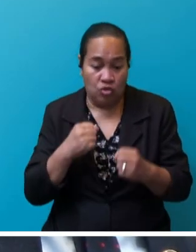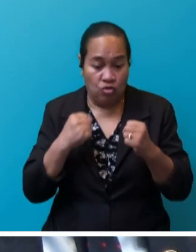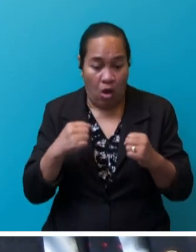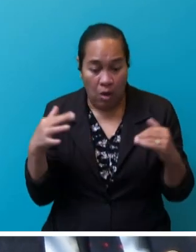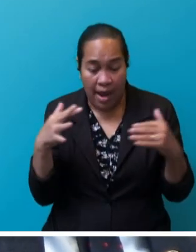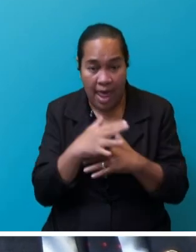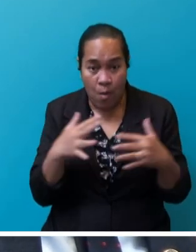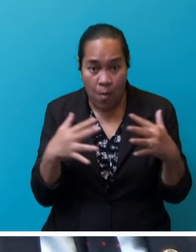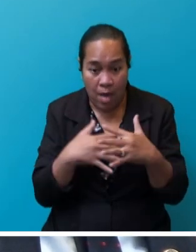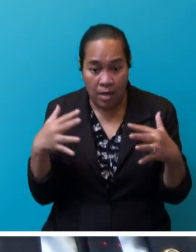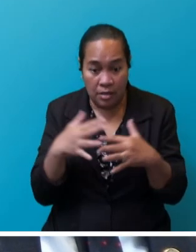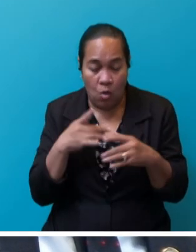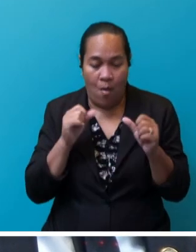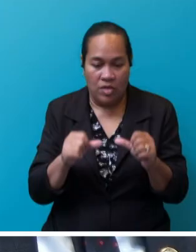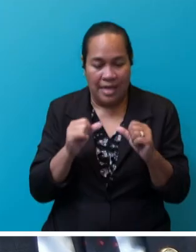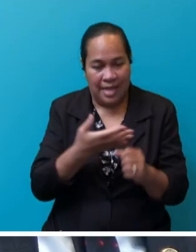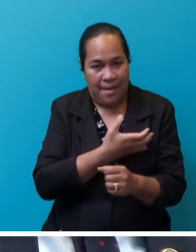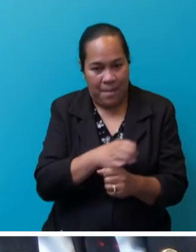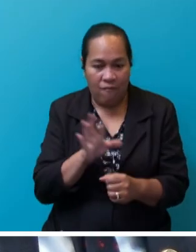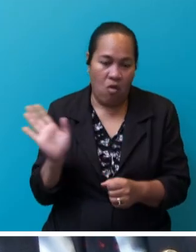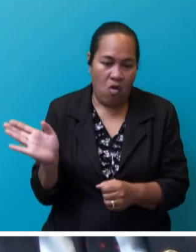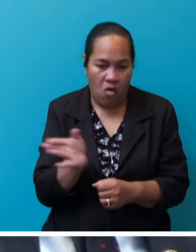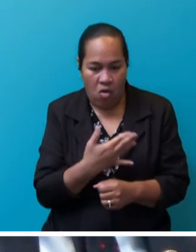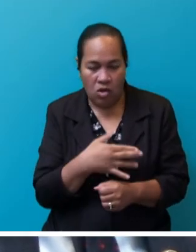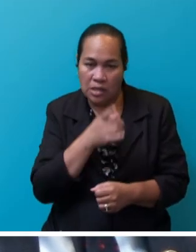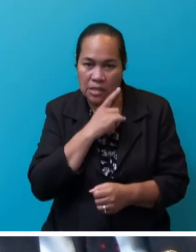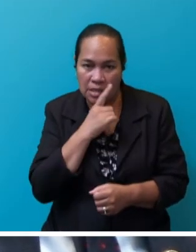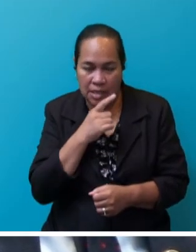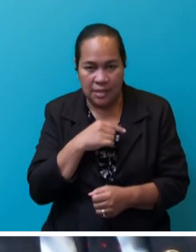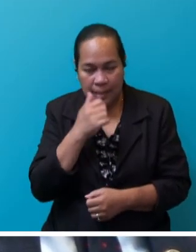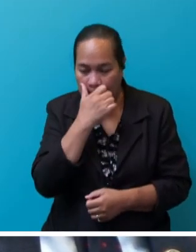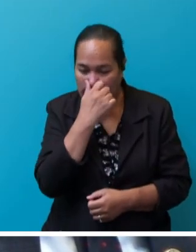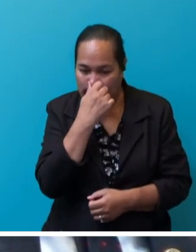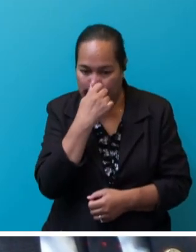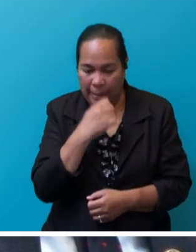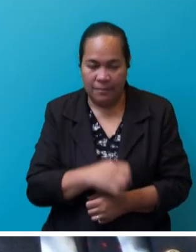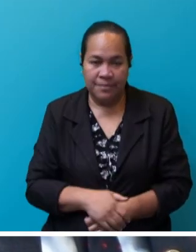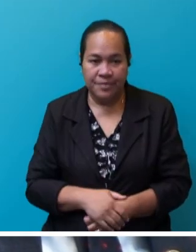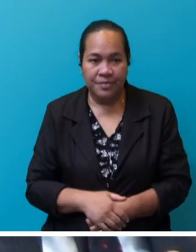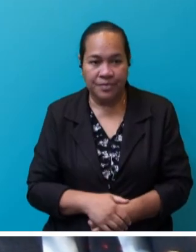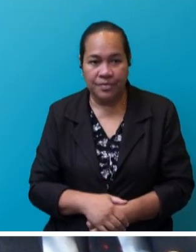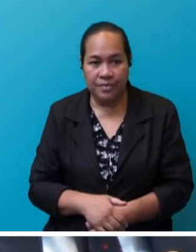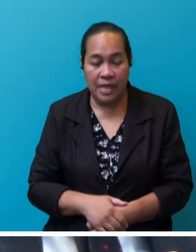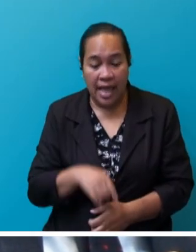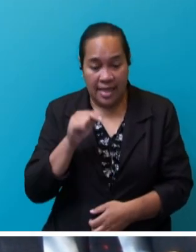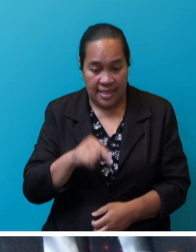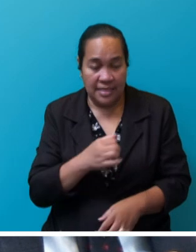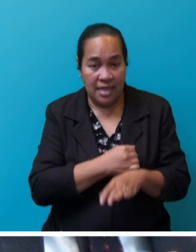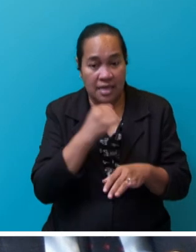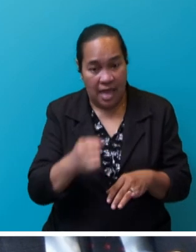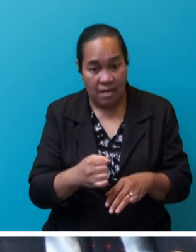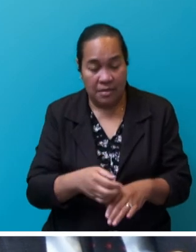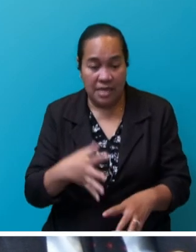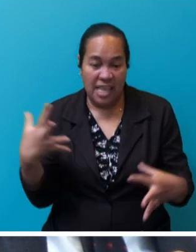of protection and empowerment for every Fijian girl across the nation. Through the coalition government's integrated approach,